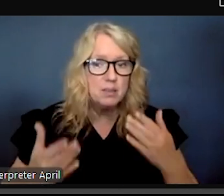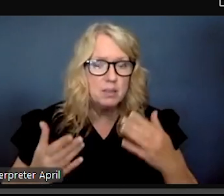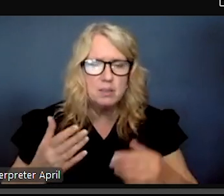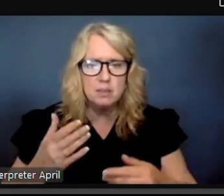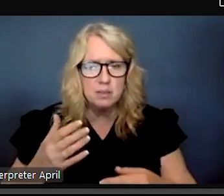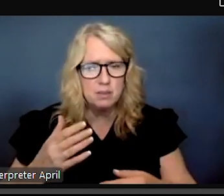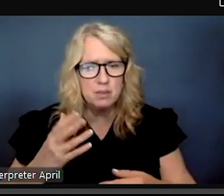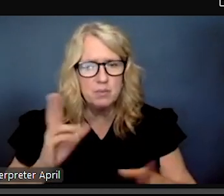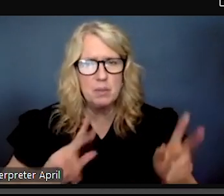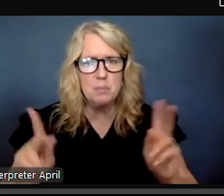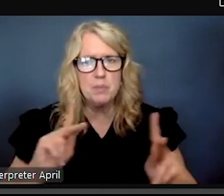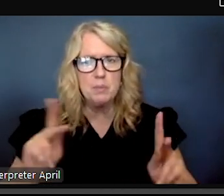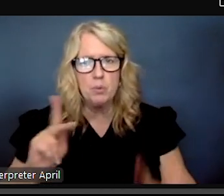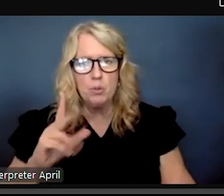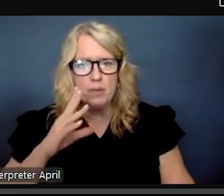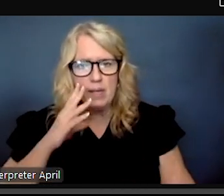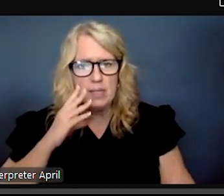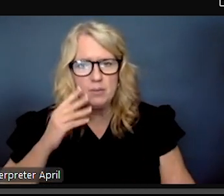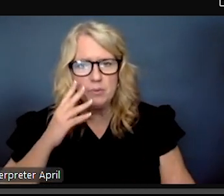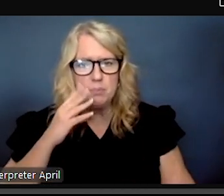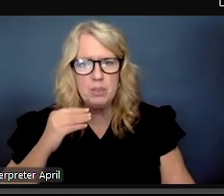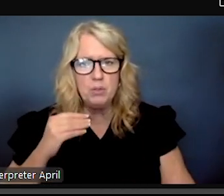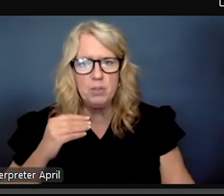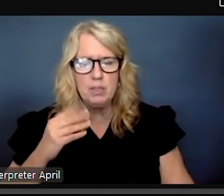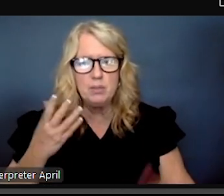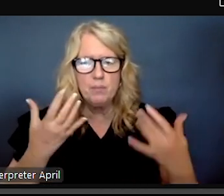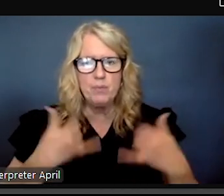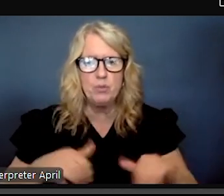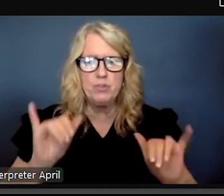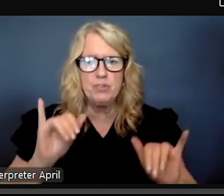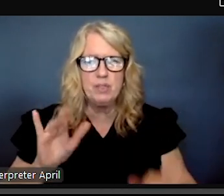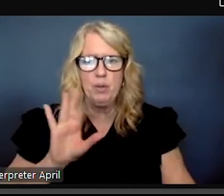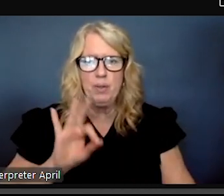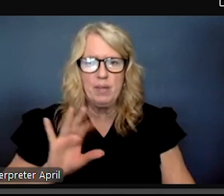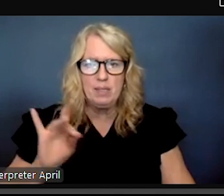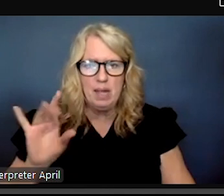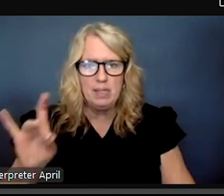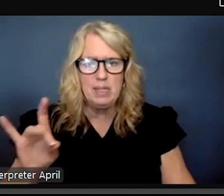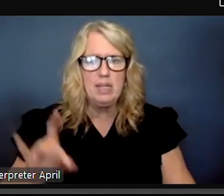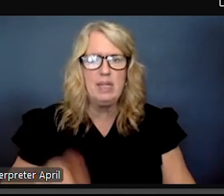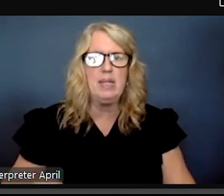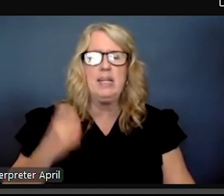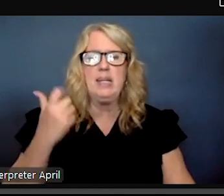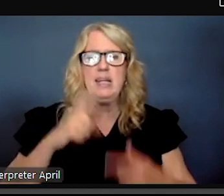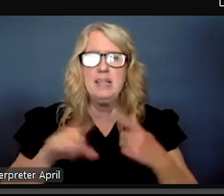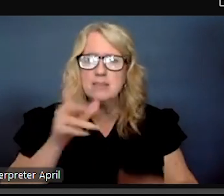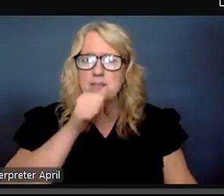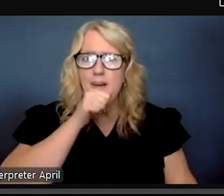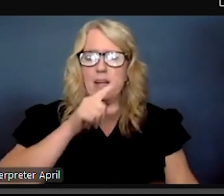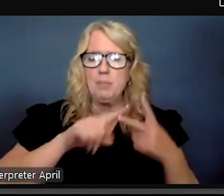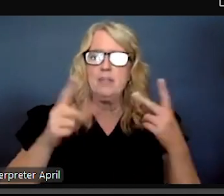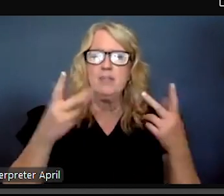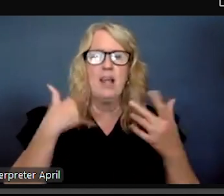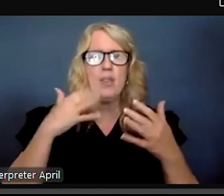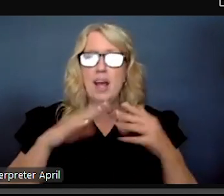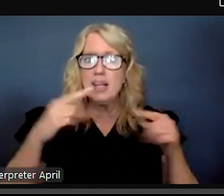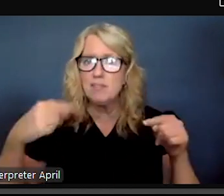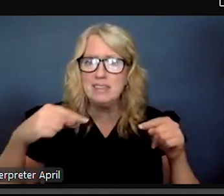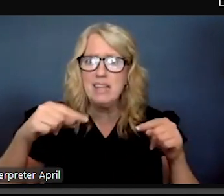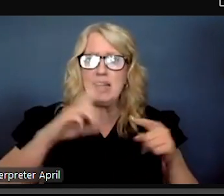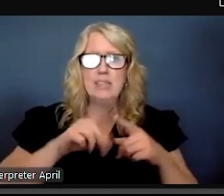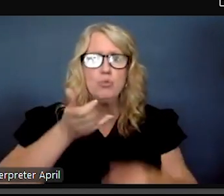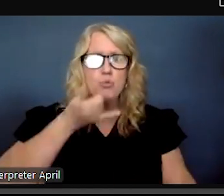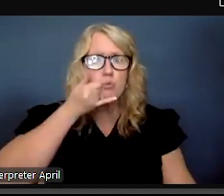people experience, right? So there's still, even though 988 is anonymous and free, there's still a lot of anxiety about